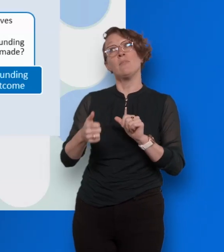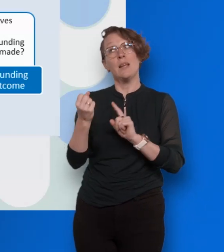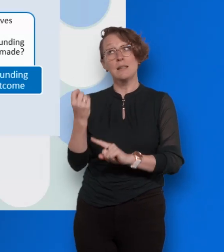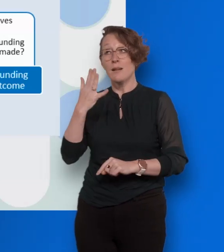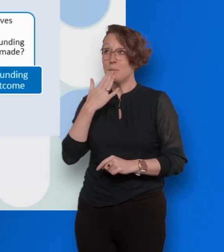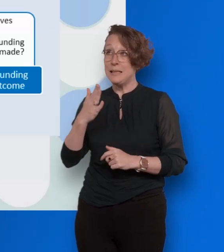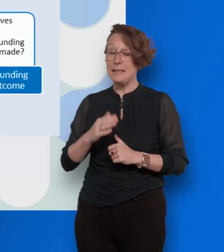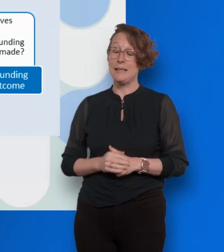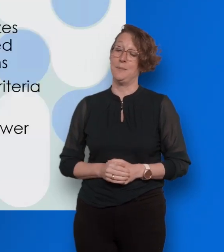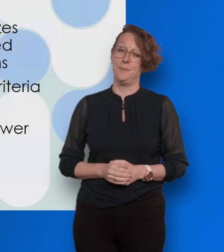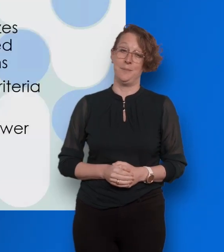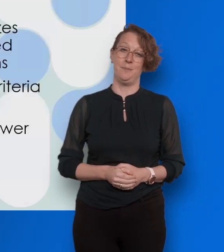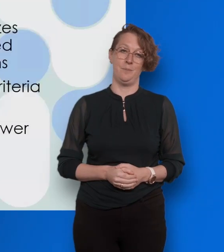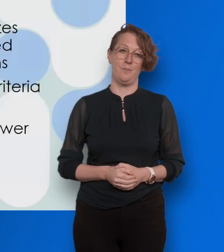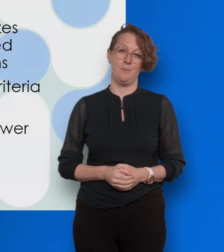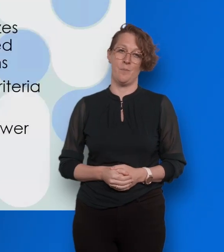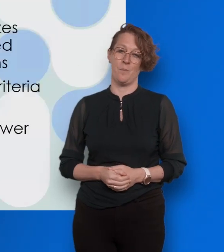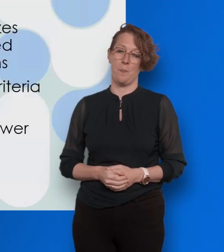please.